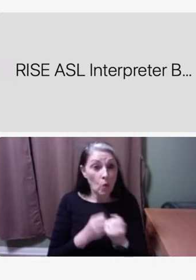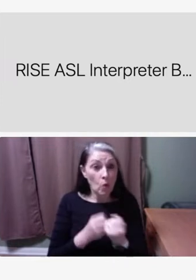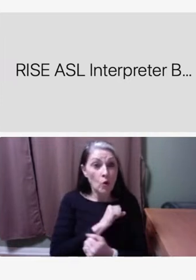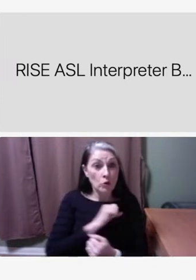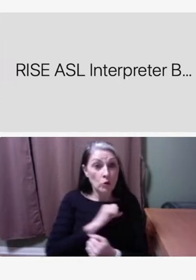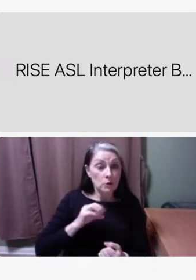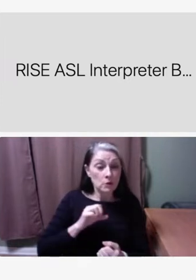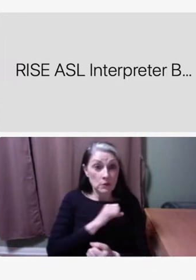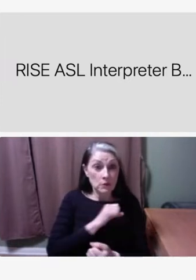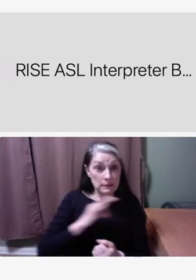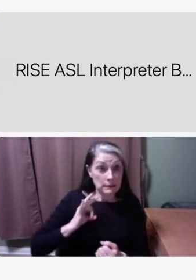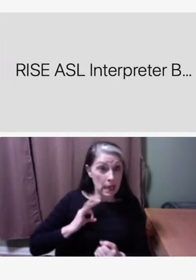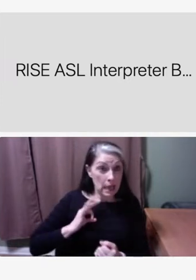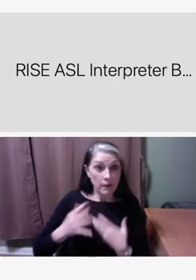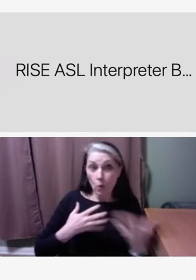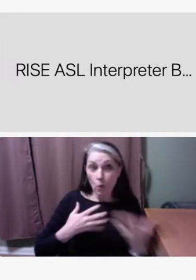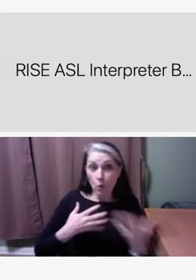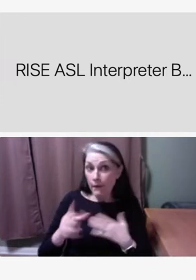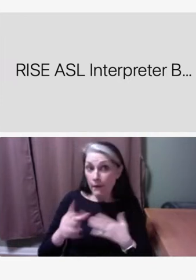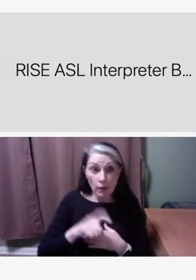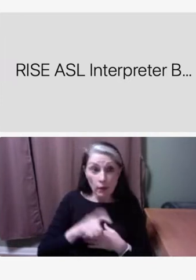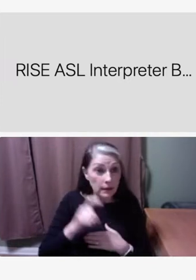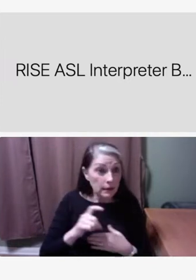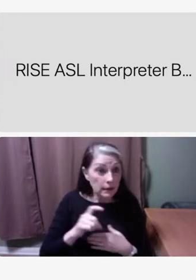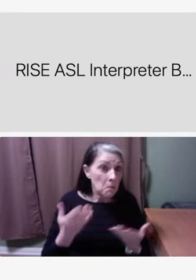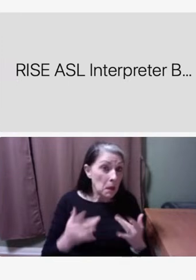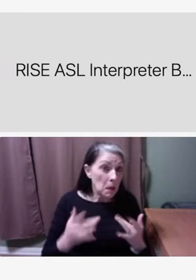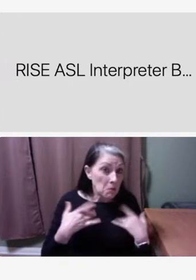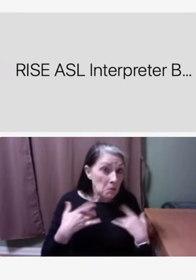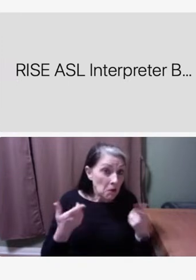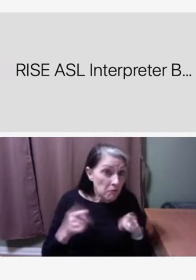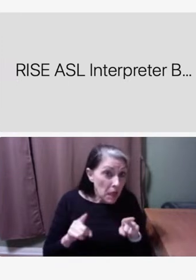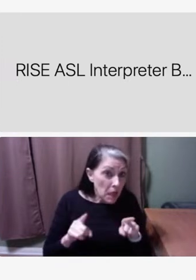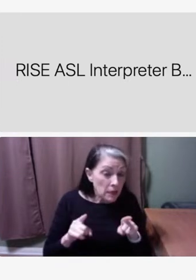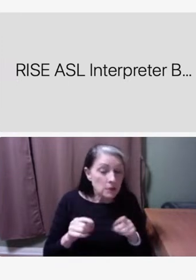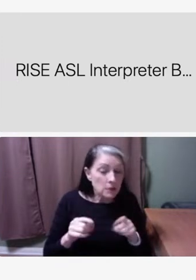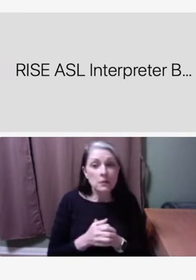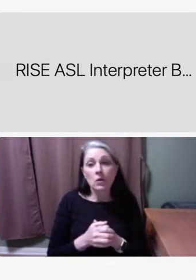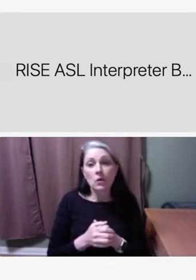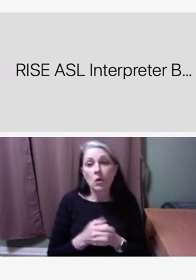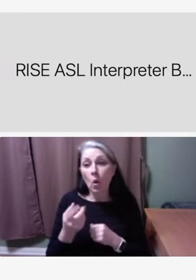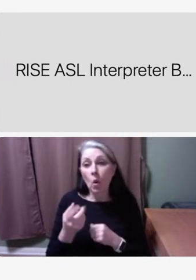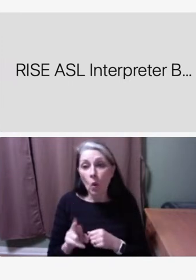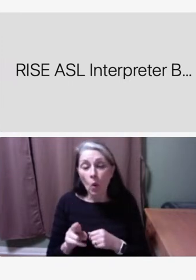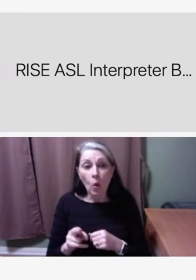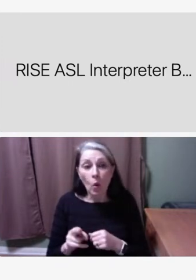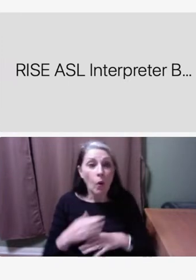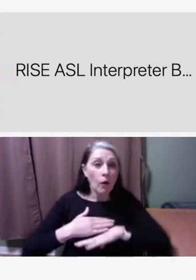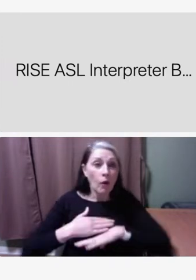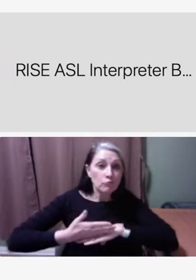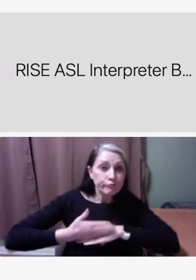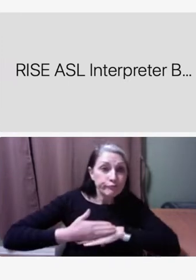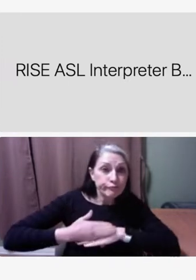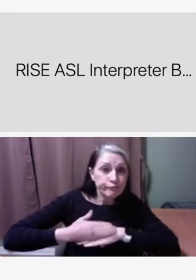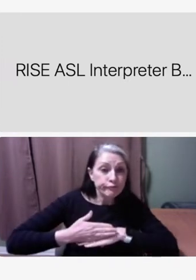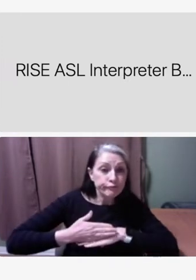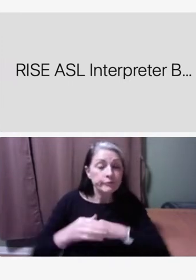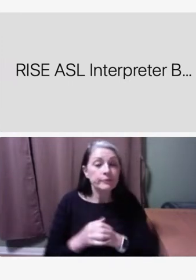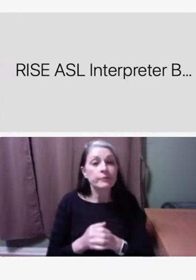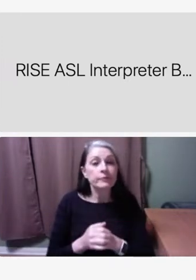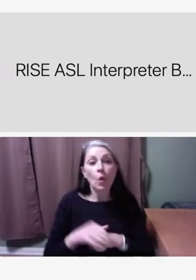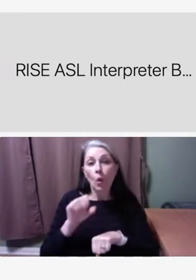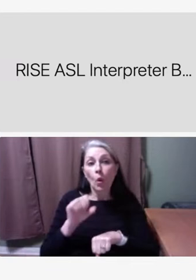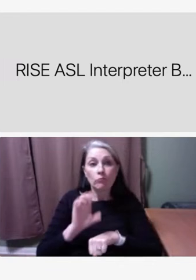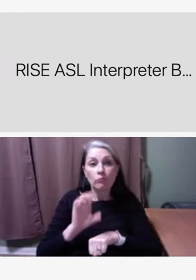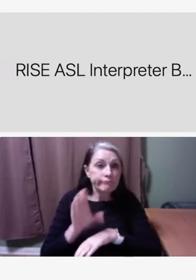needs, whether it's event support, the devices, your laptops. We're working on our